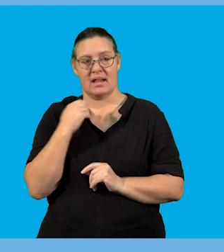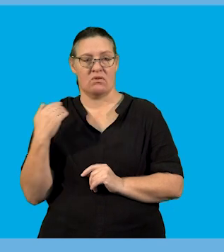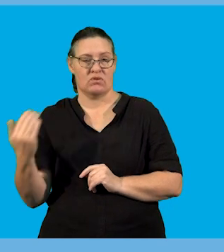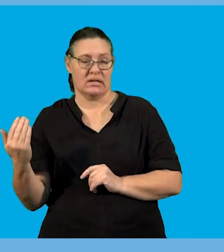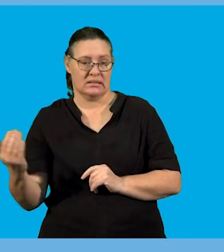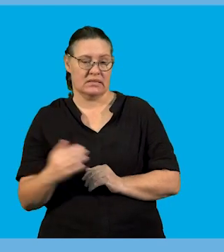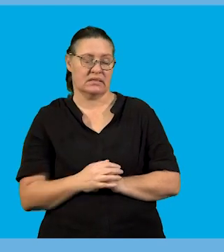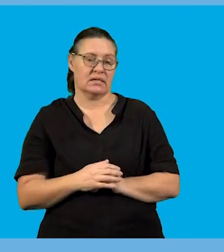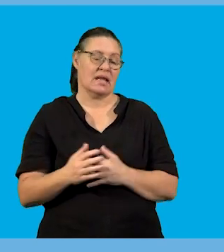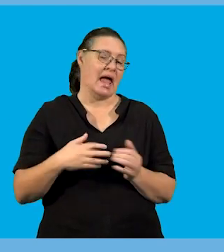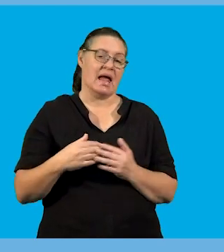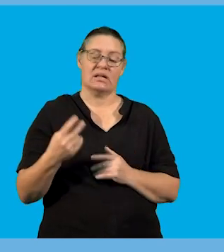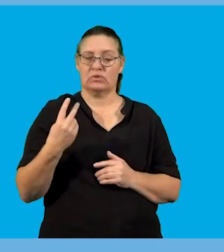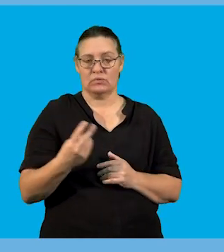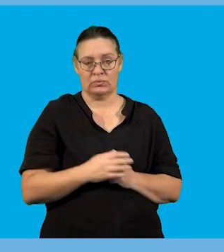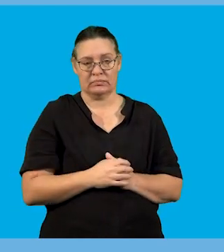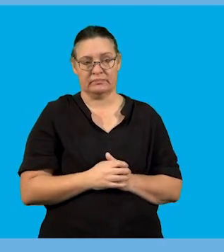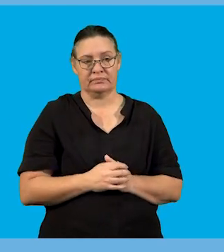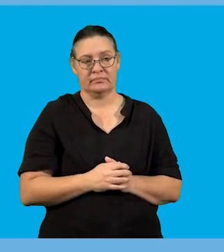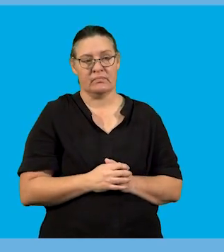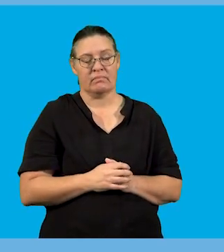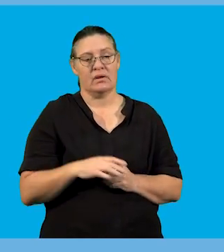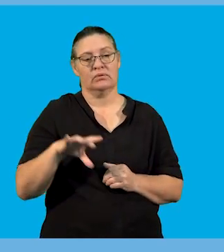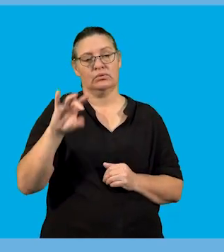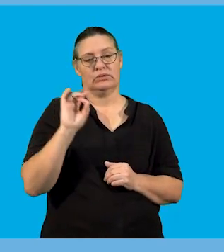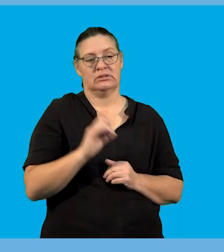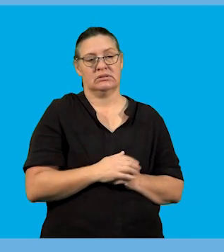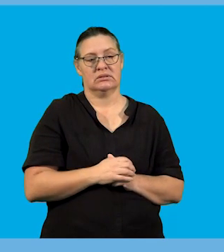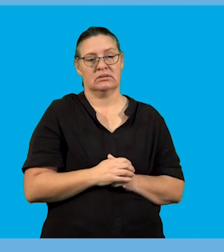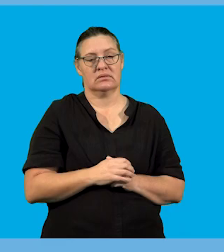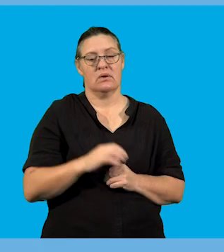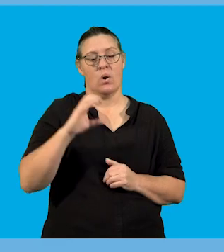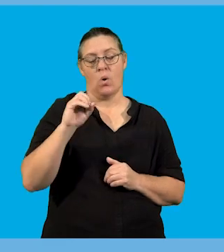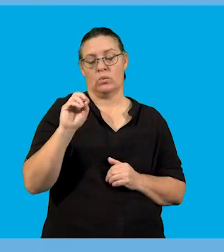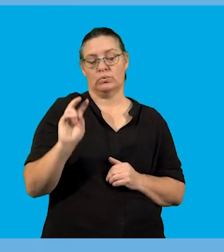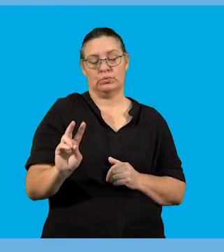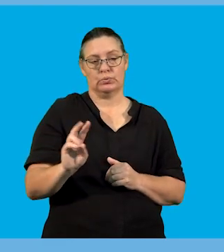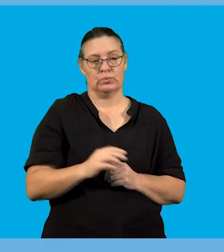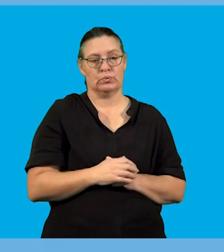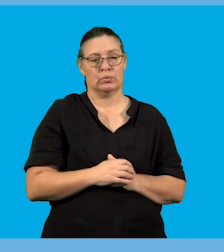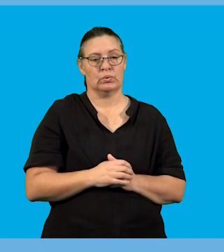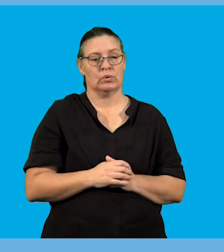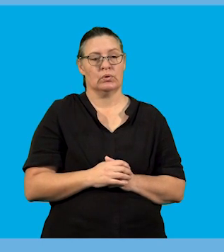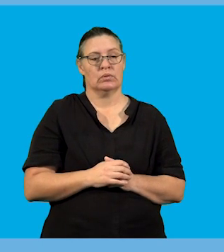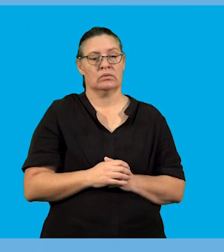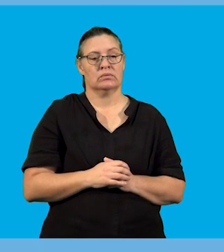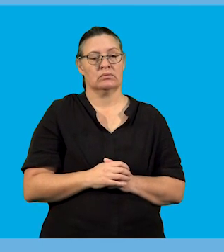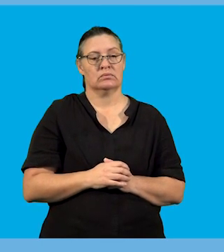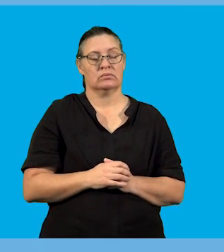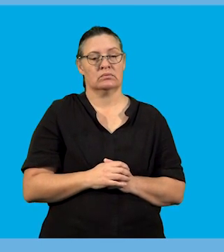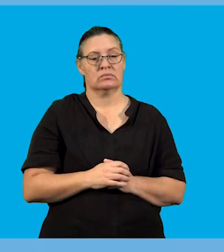pick any two again. So I'm going to start by choosing O2 as my